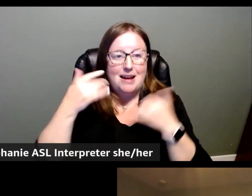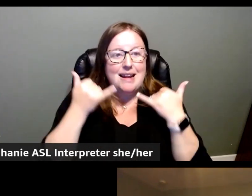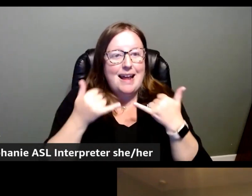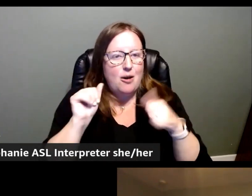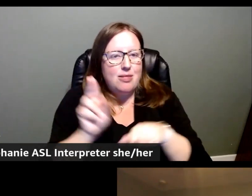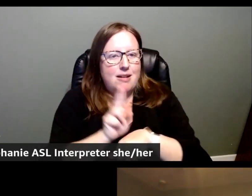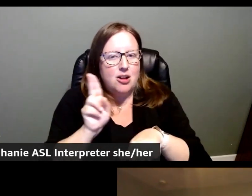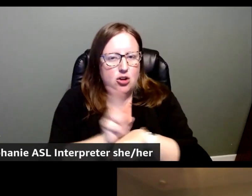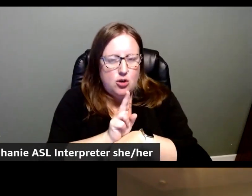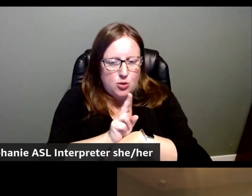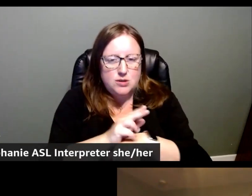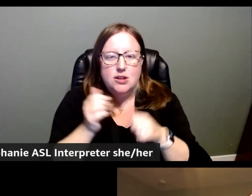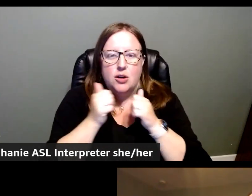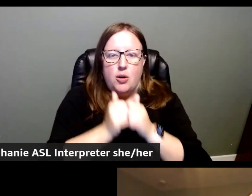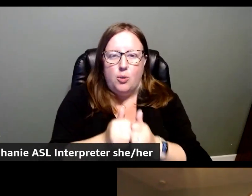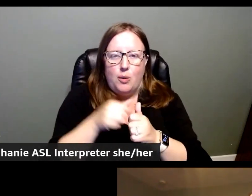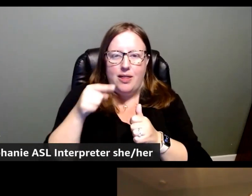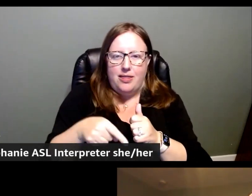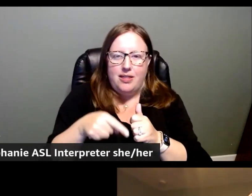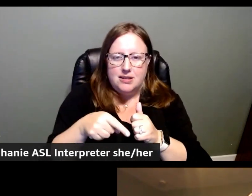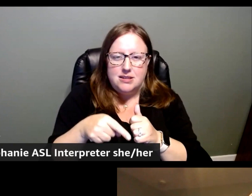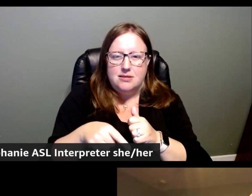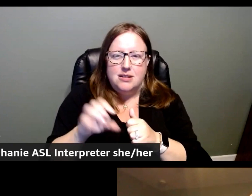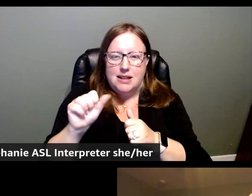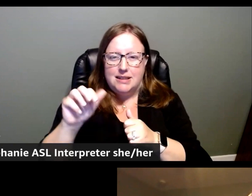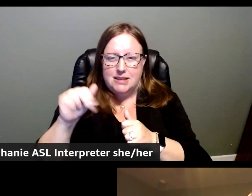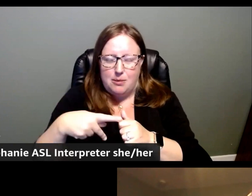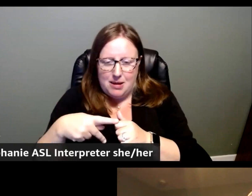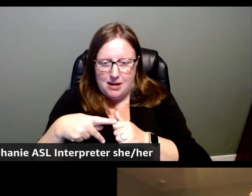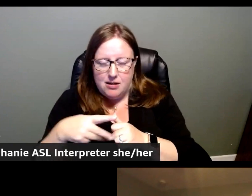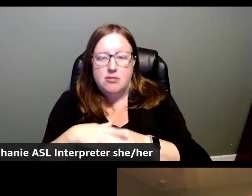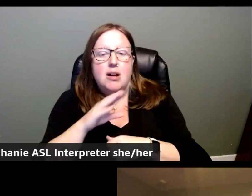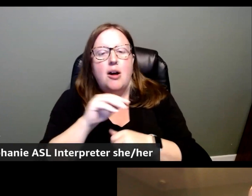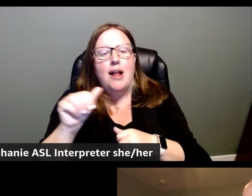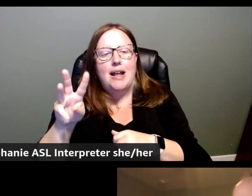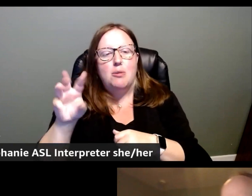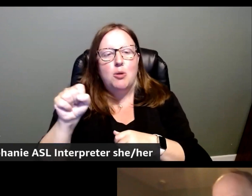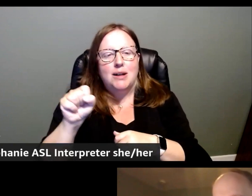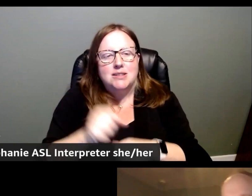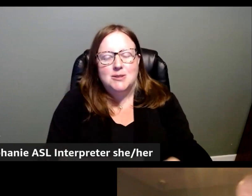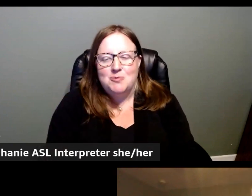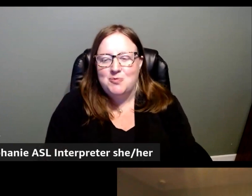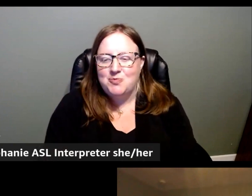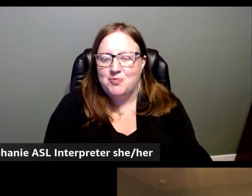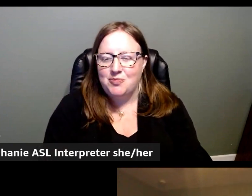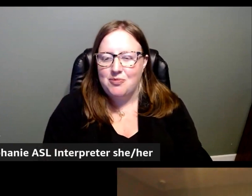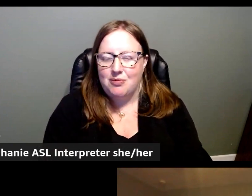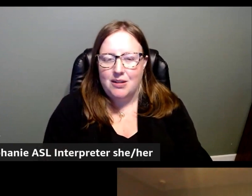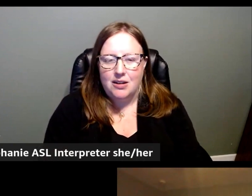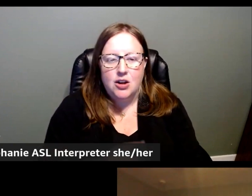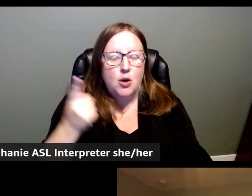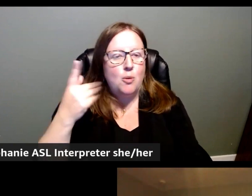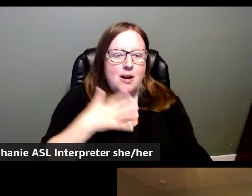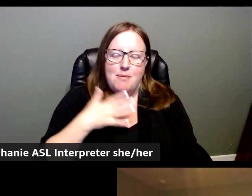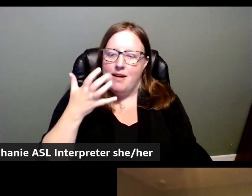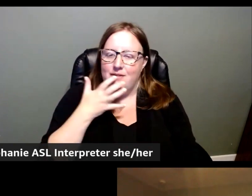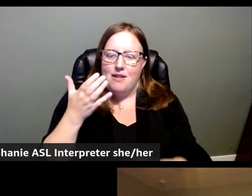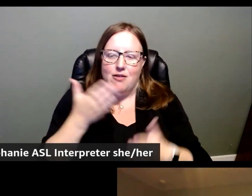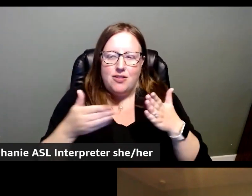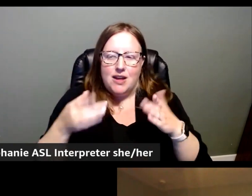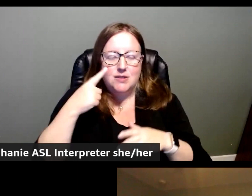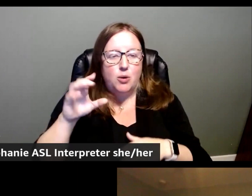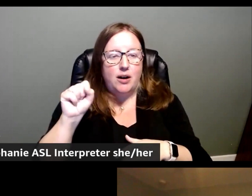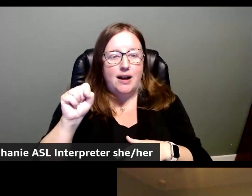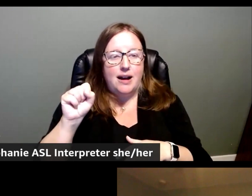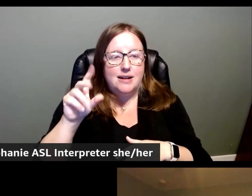able to use with this SAP ABAP on AWS. Well, one of my favorite things about our SDK is